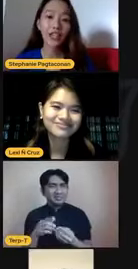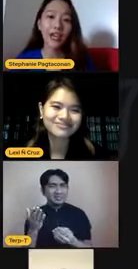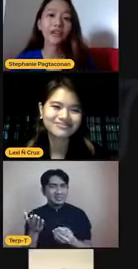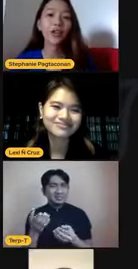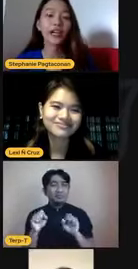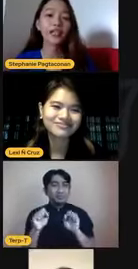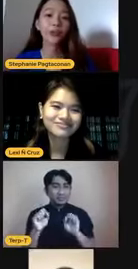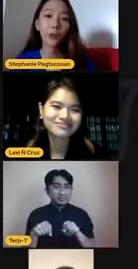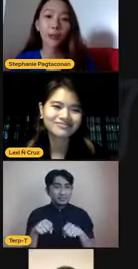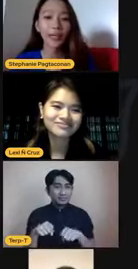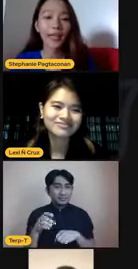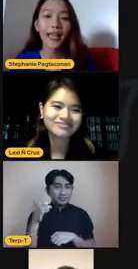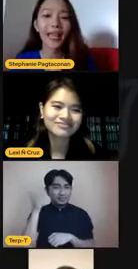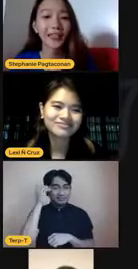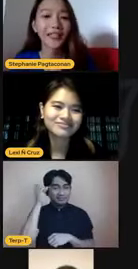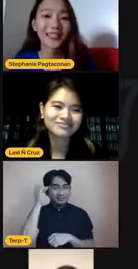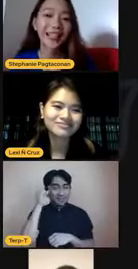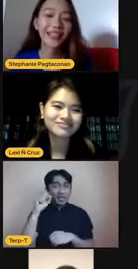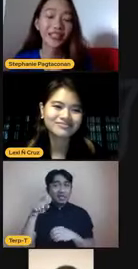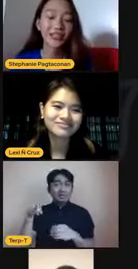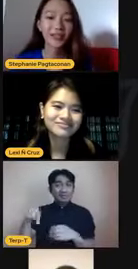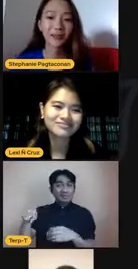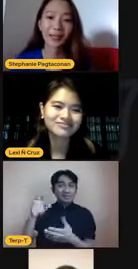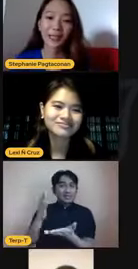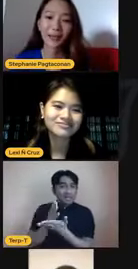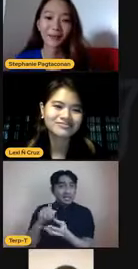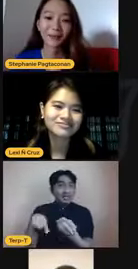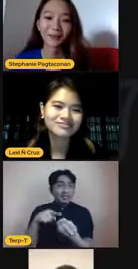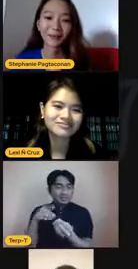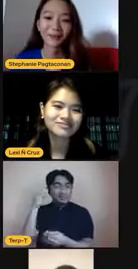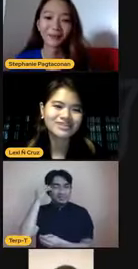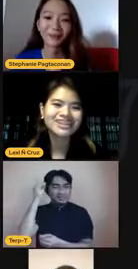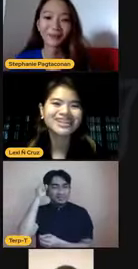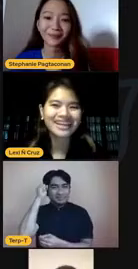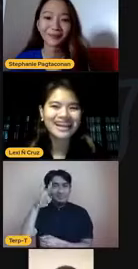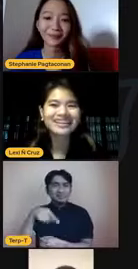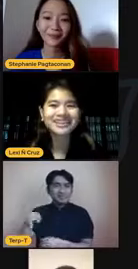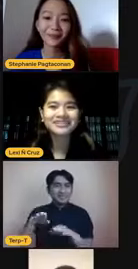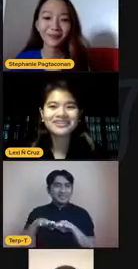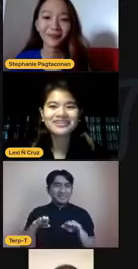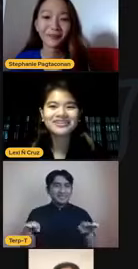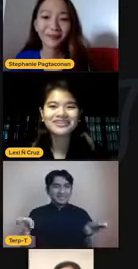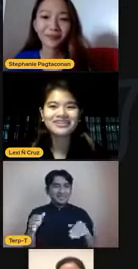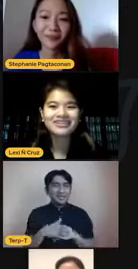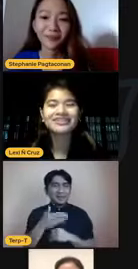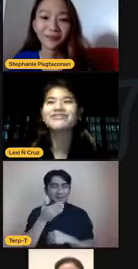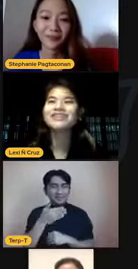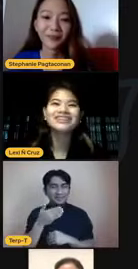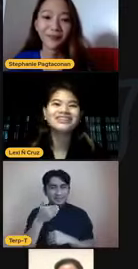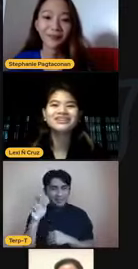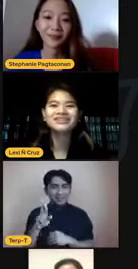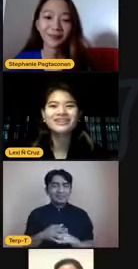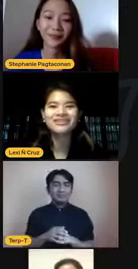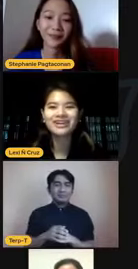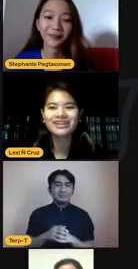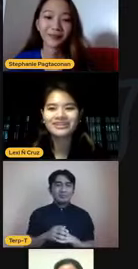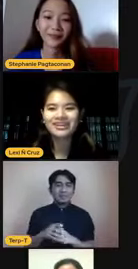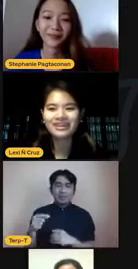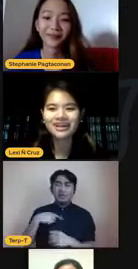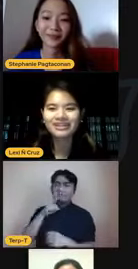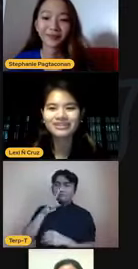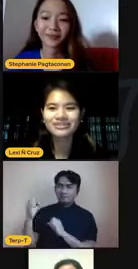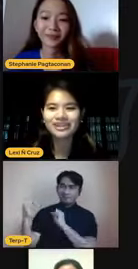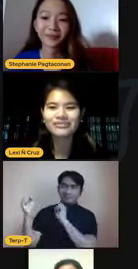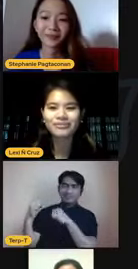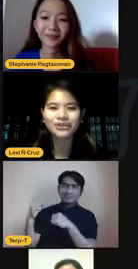what can they share for us to know better and understand the children's better? Yeah, I definitely agree with you. And I